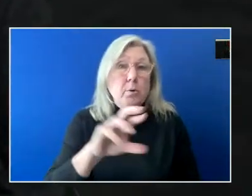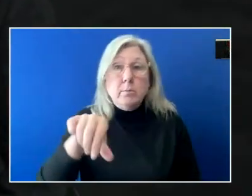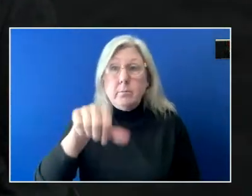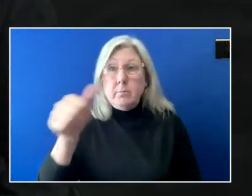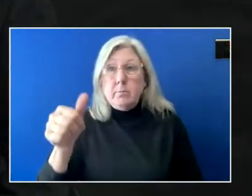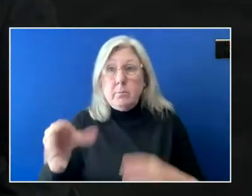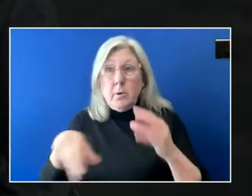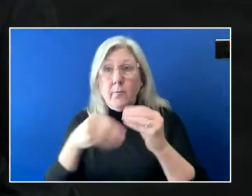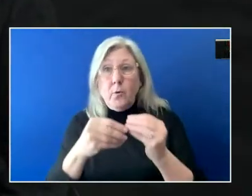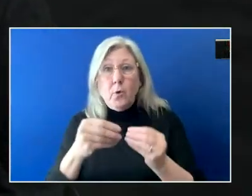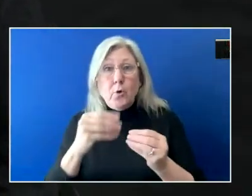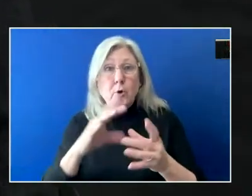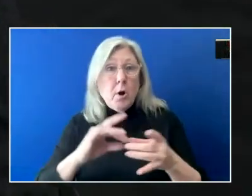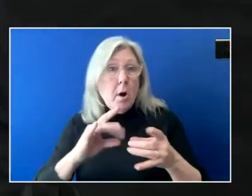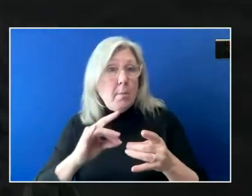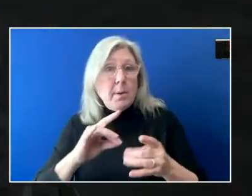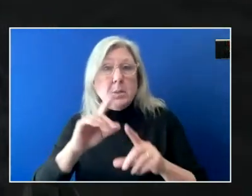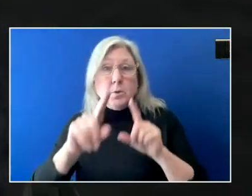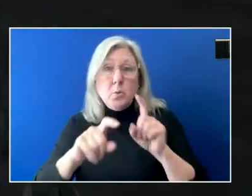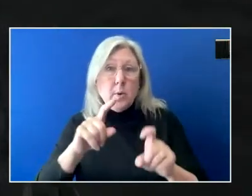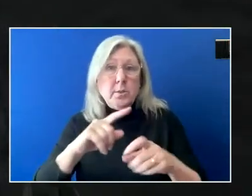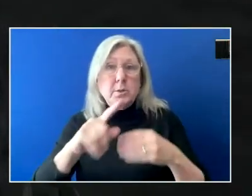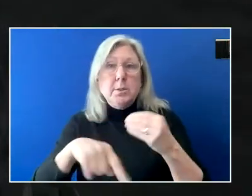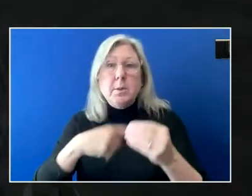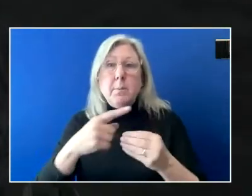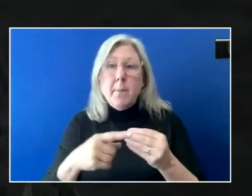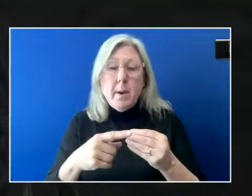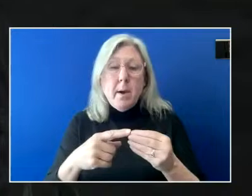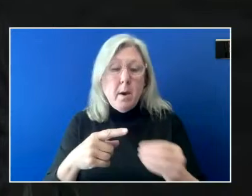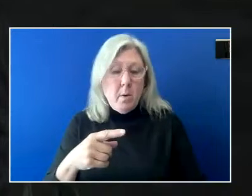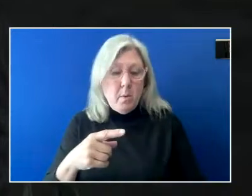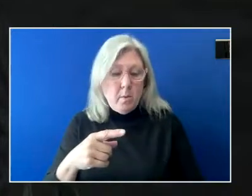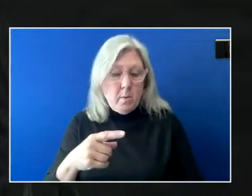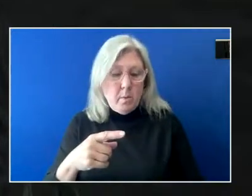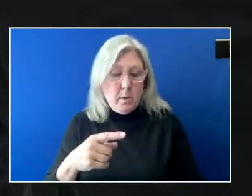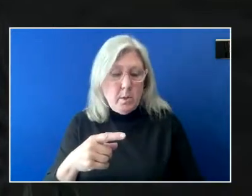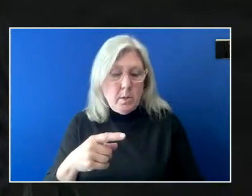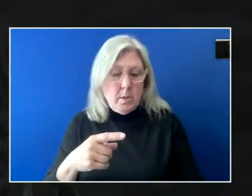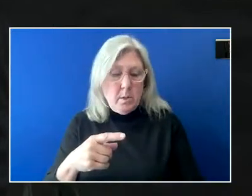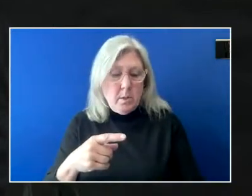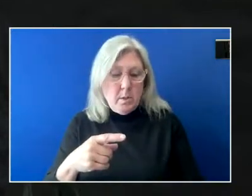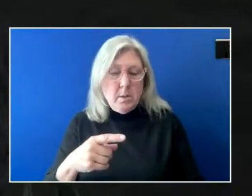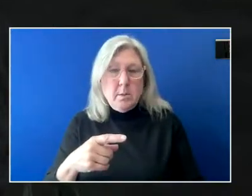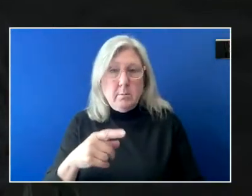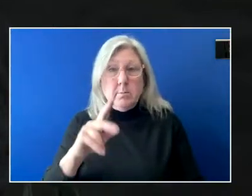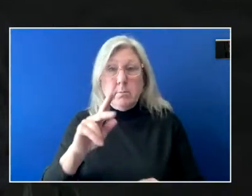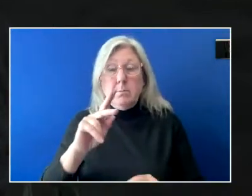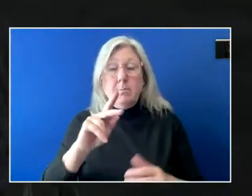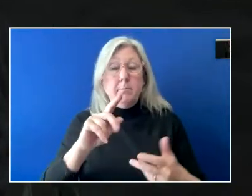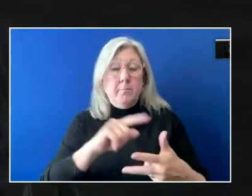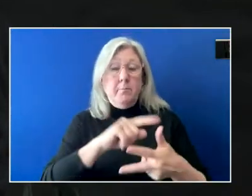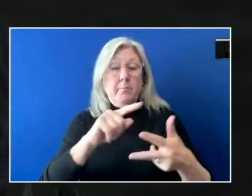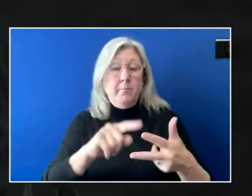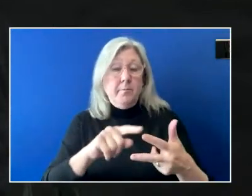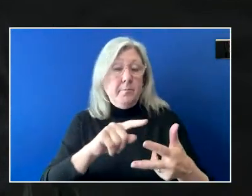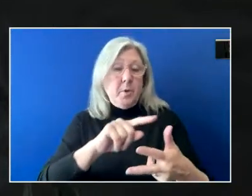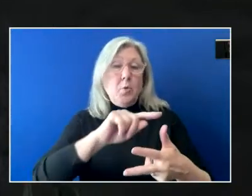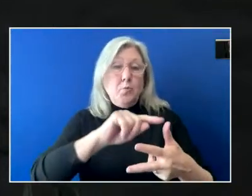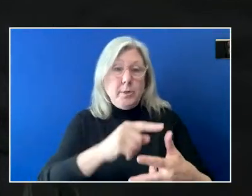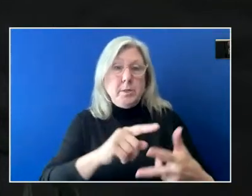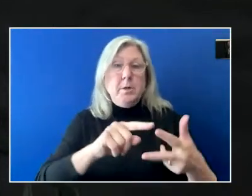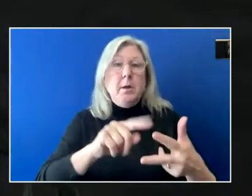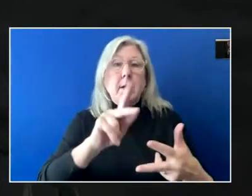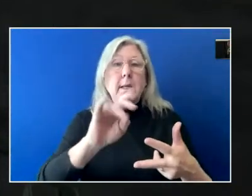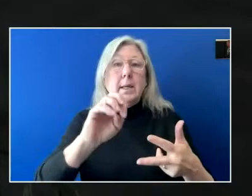or questions about the the king Amendment to the turbo Amendment are you ready for that